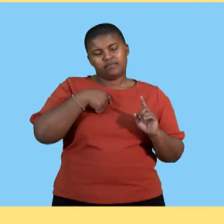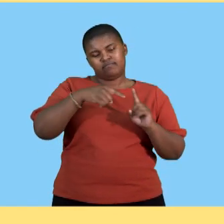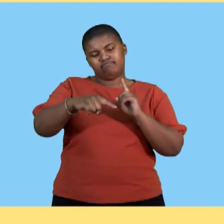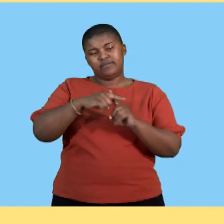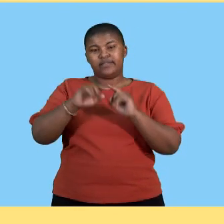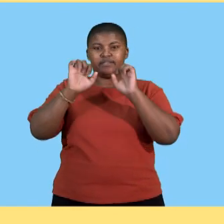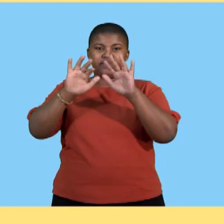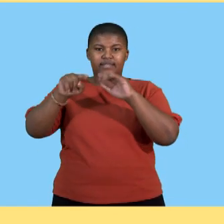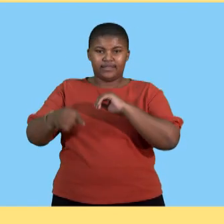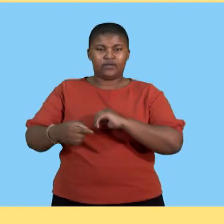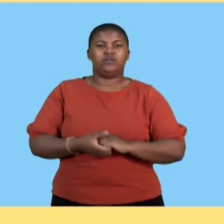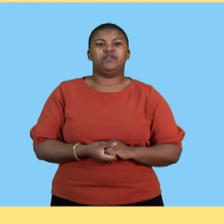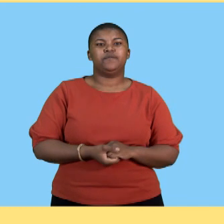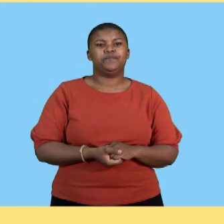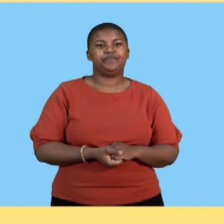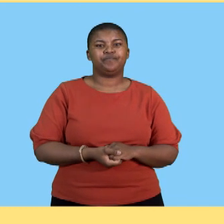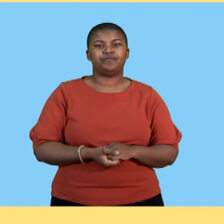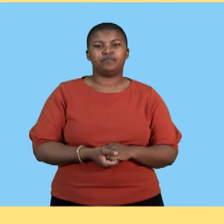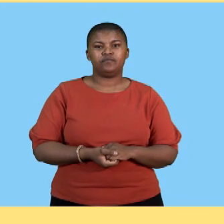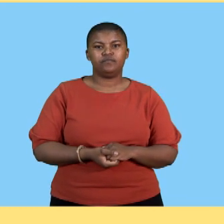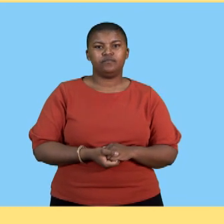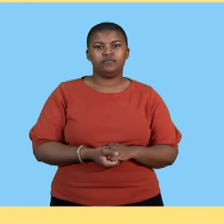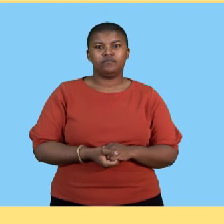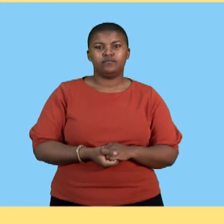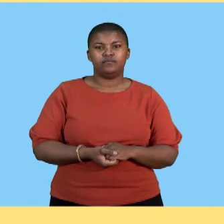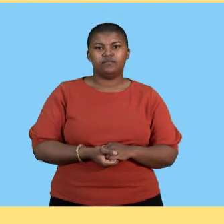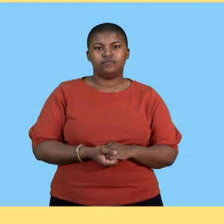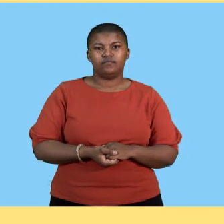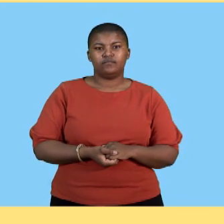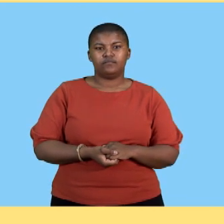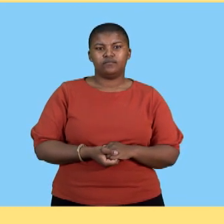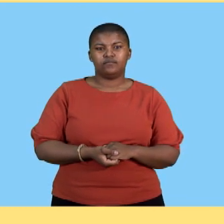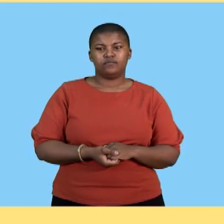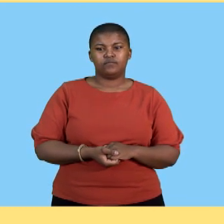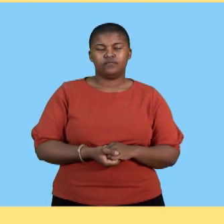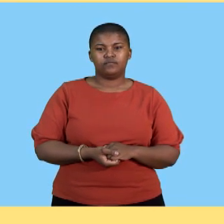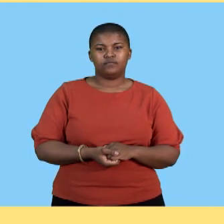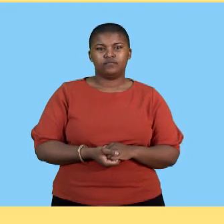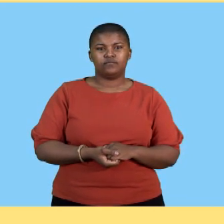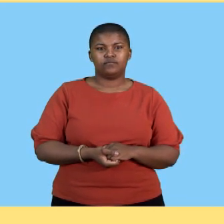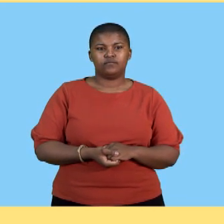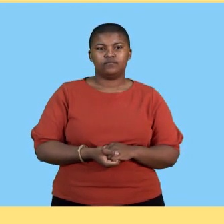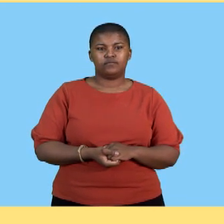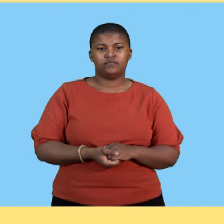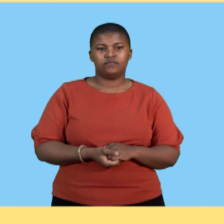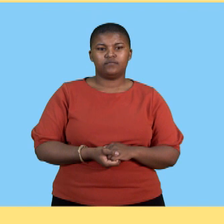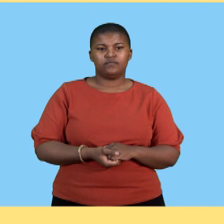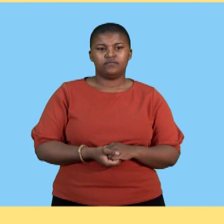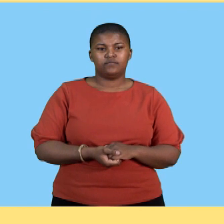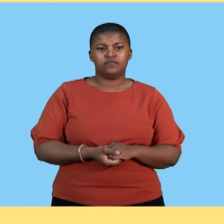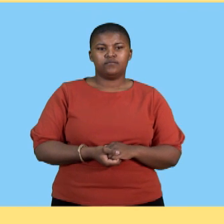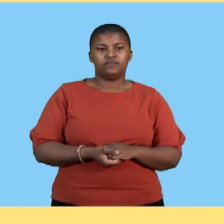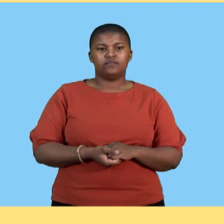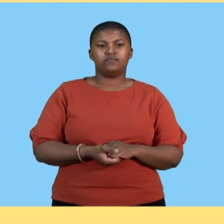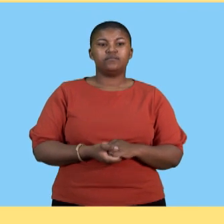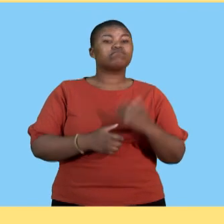say plus 10,000, plus 10,000. All right? And then I am